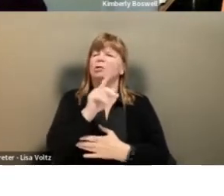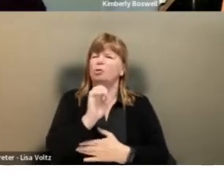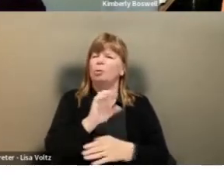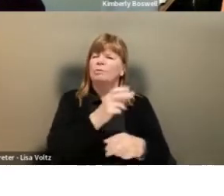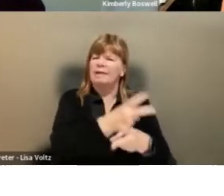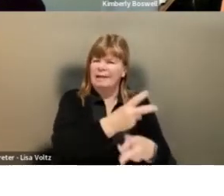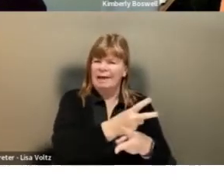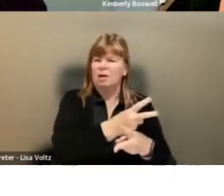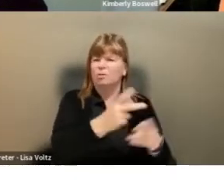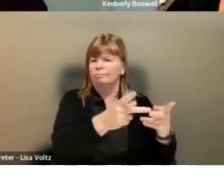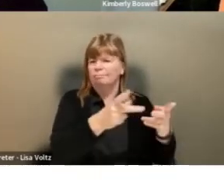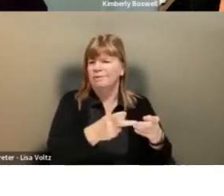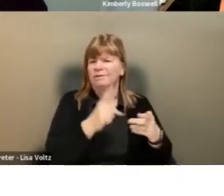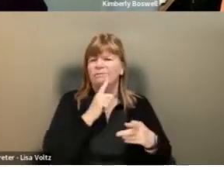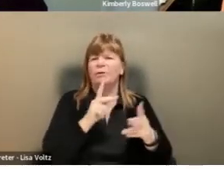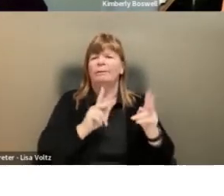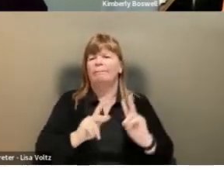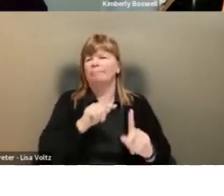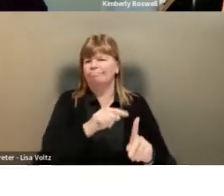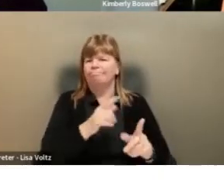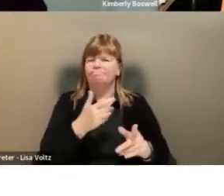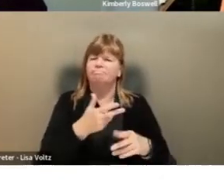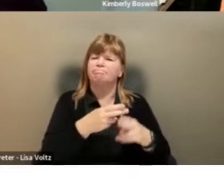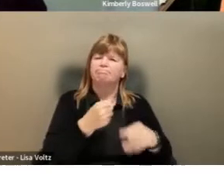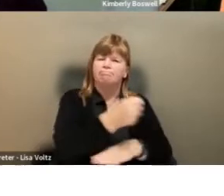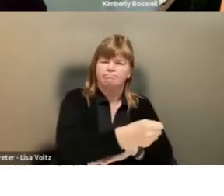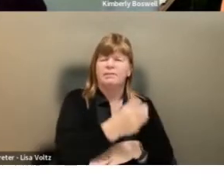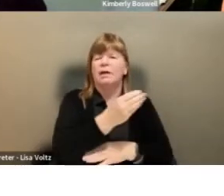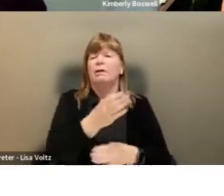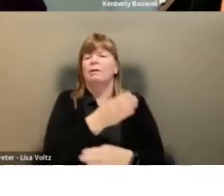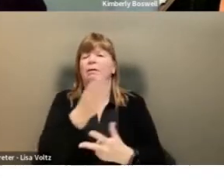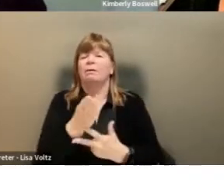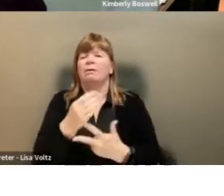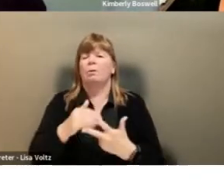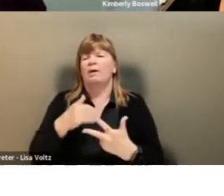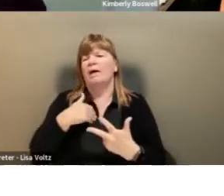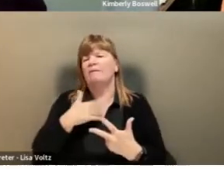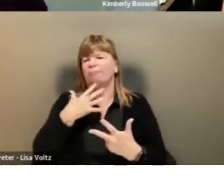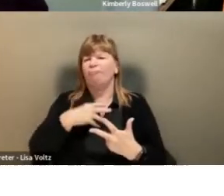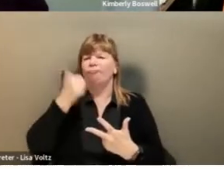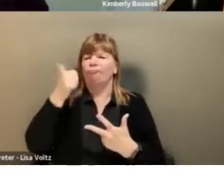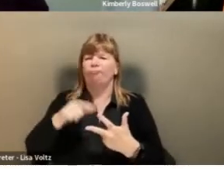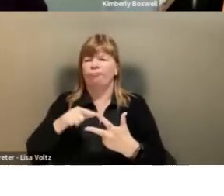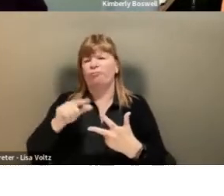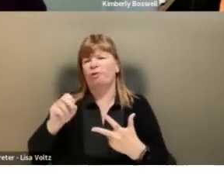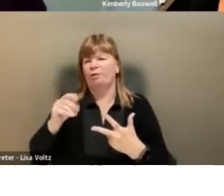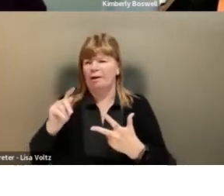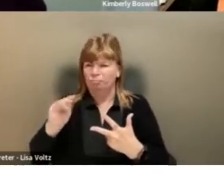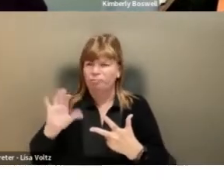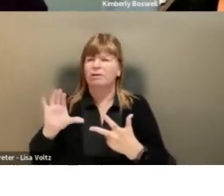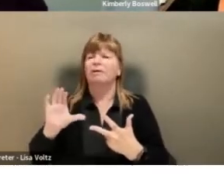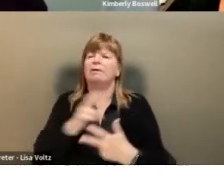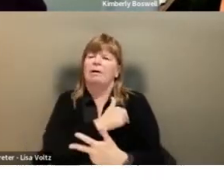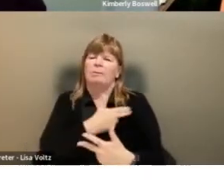for individuals who've been civilly committed. And then we also have a geriatric hospital located